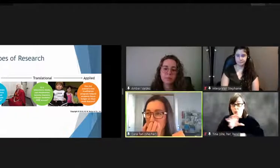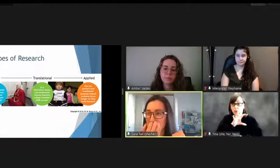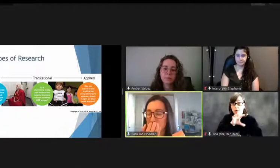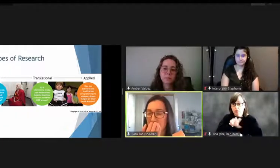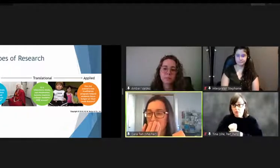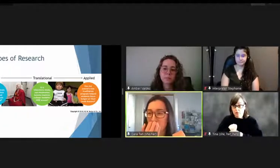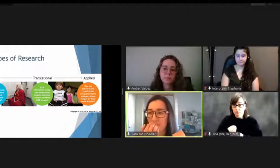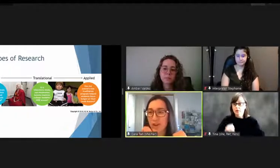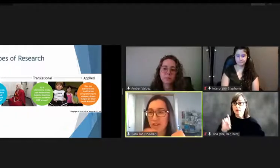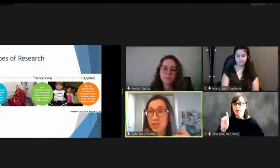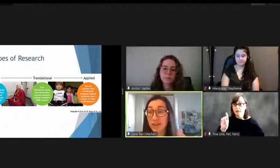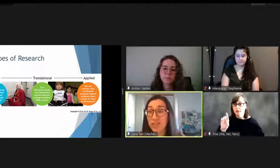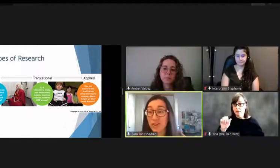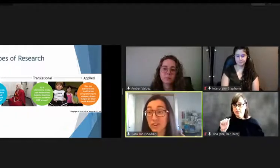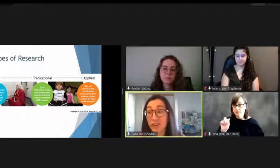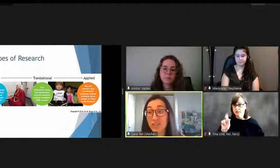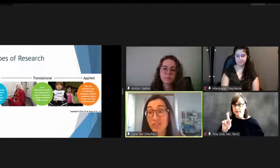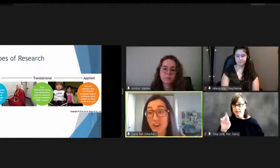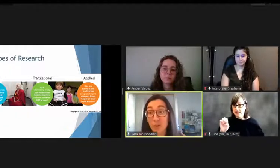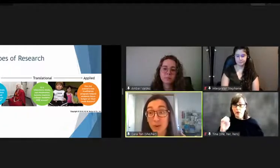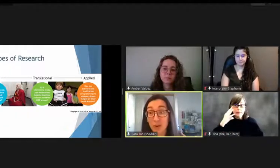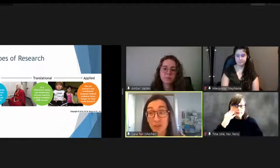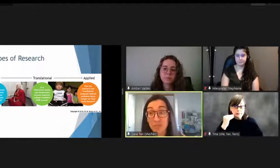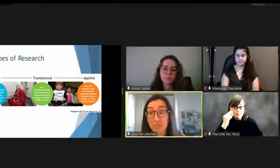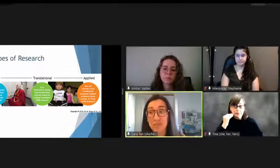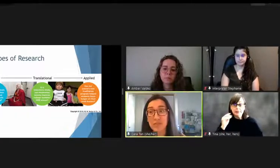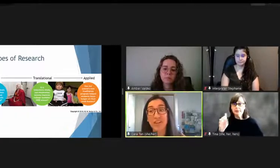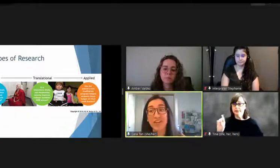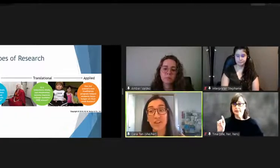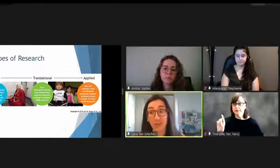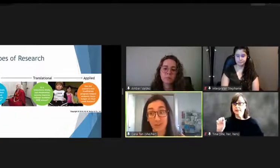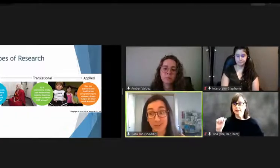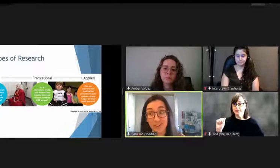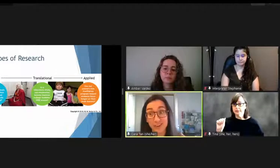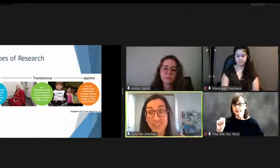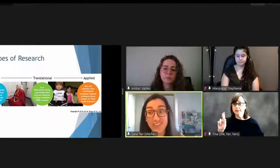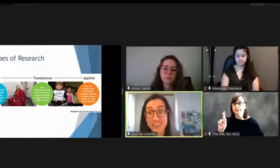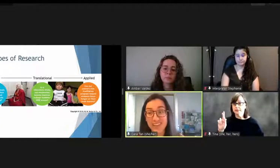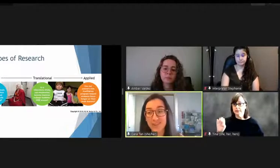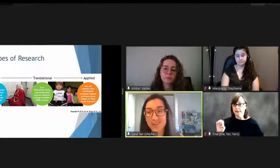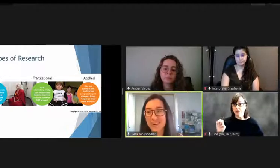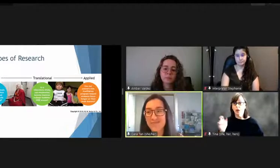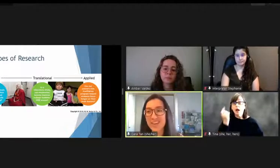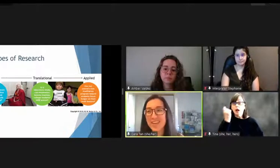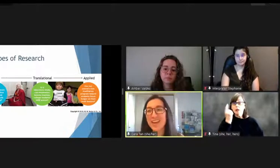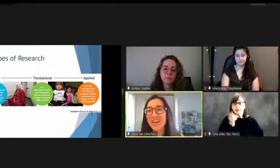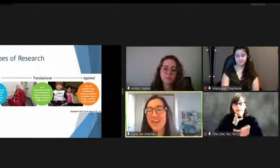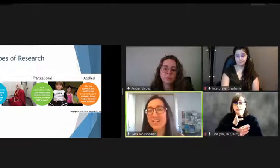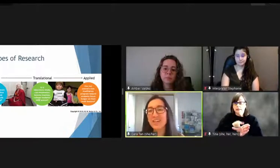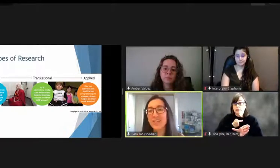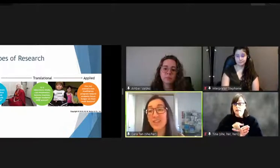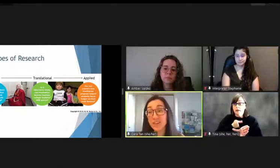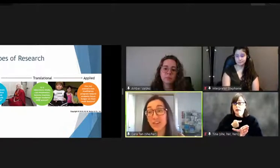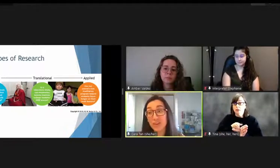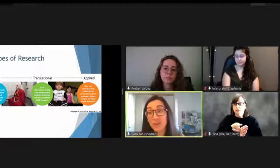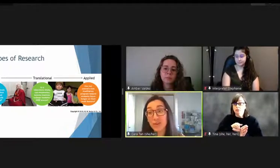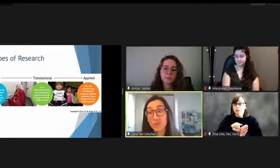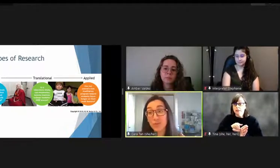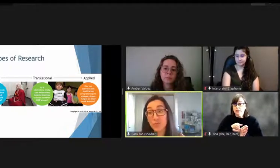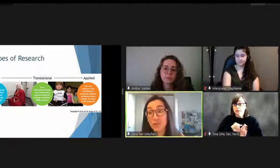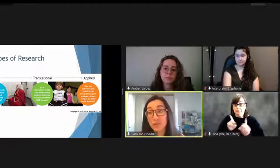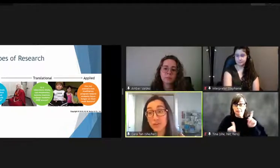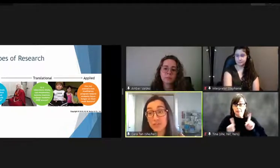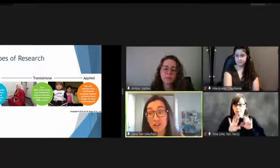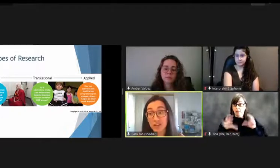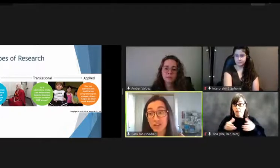pertinent. We did research on the DARE program. In fact, a lot of research on the DARE program. And that's a good thing